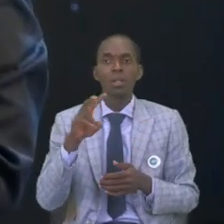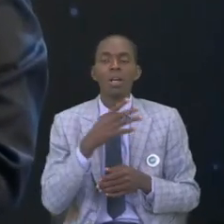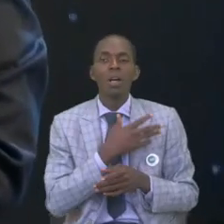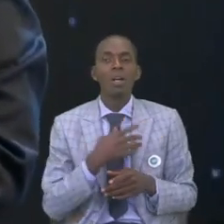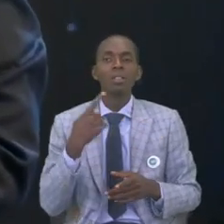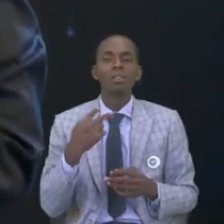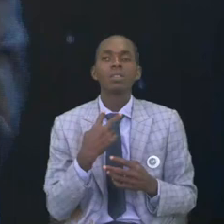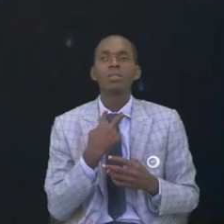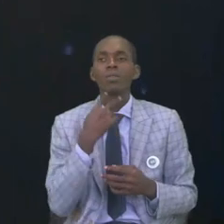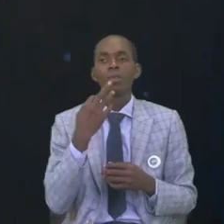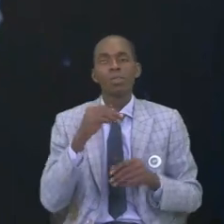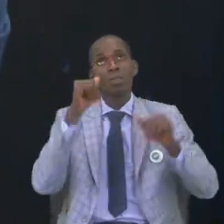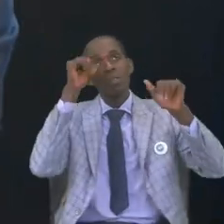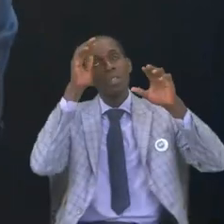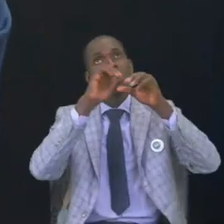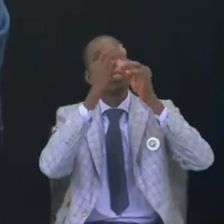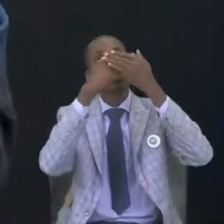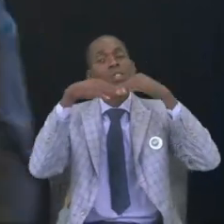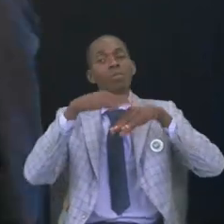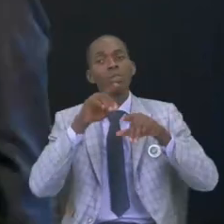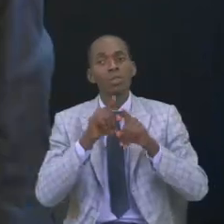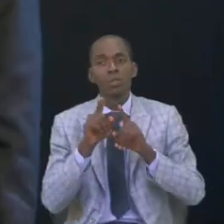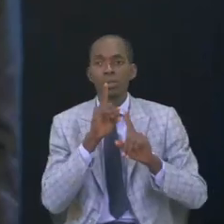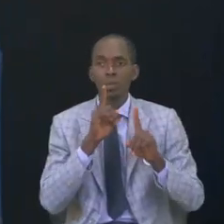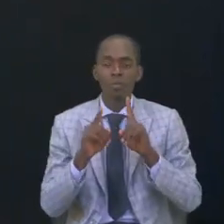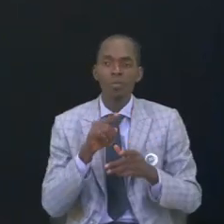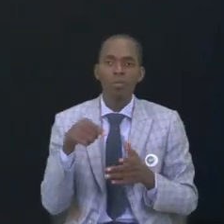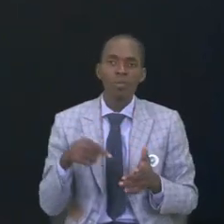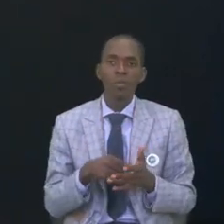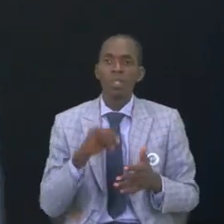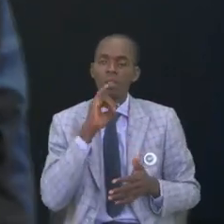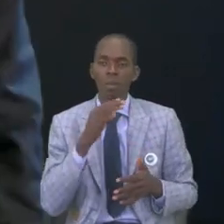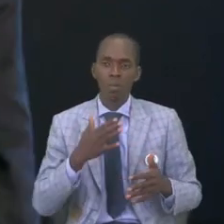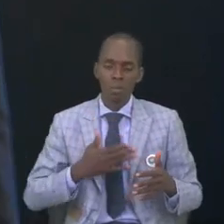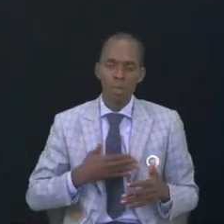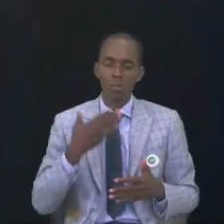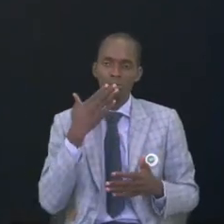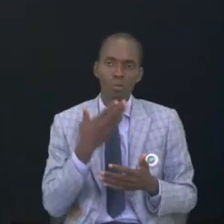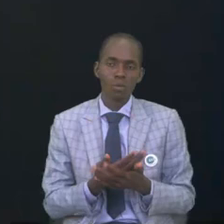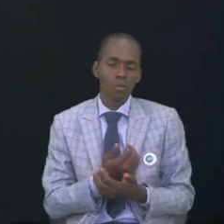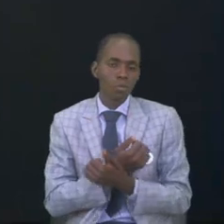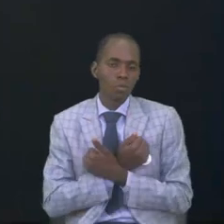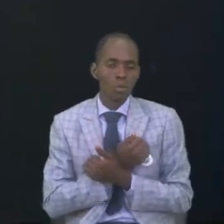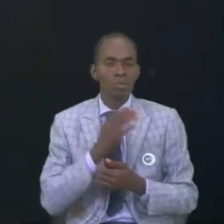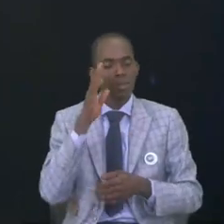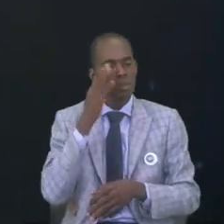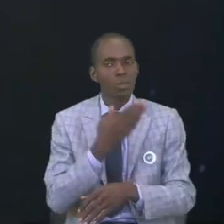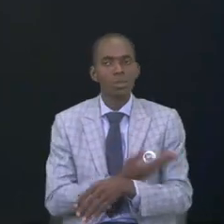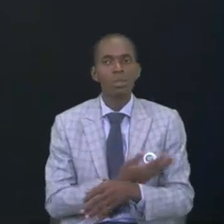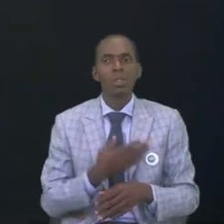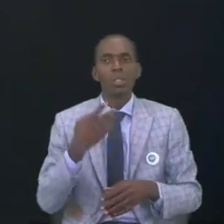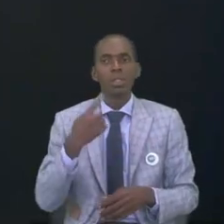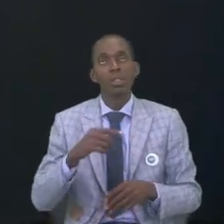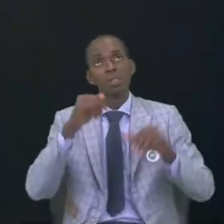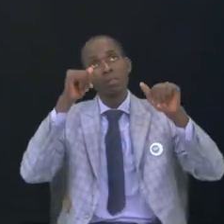away in heaven also spoke, this is my beloved Son in whom I'm well pleased. The Father, the